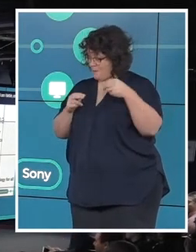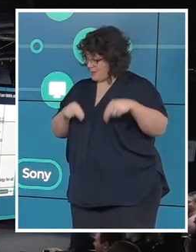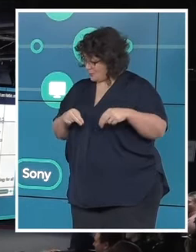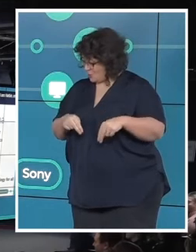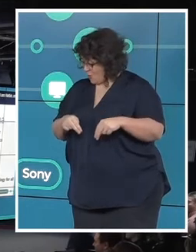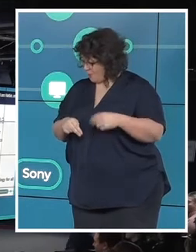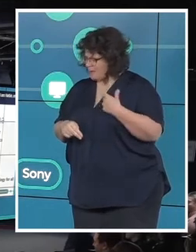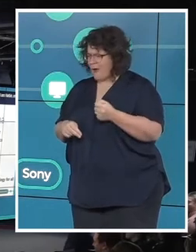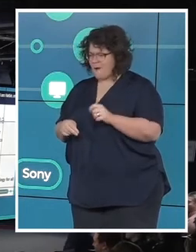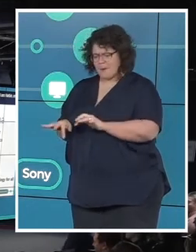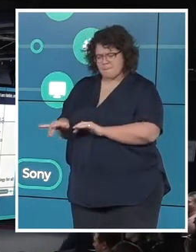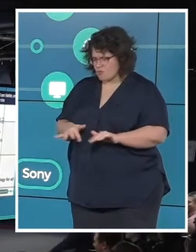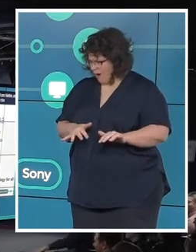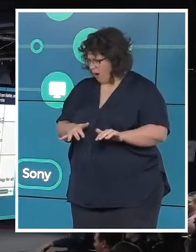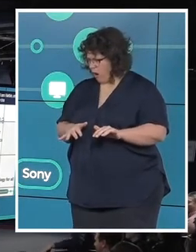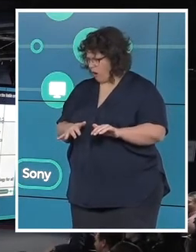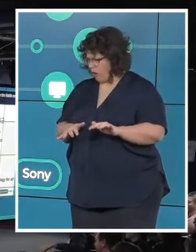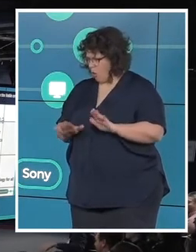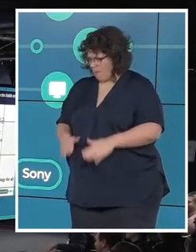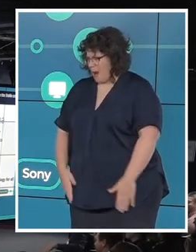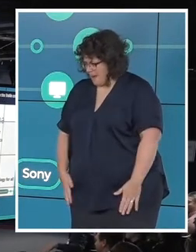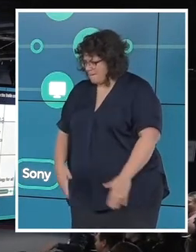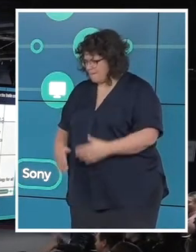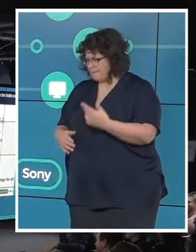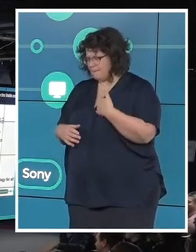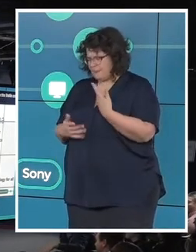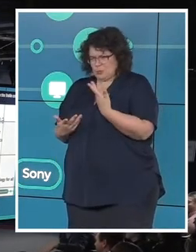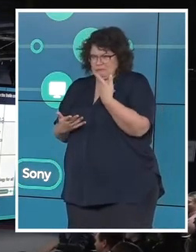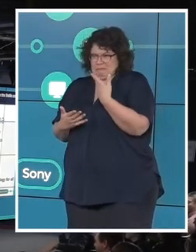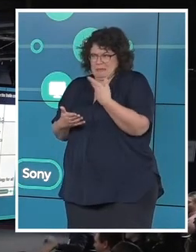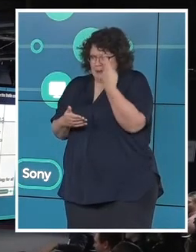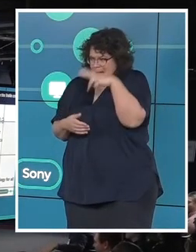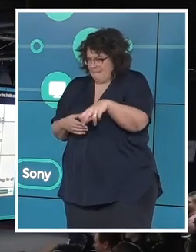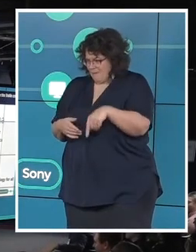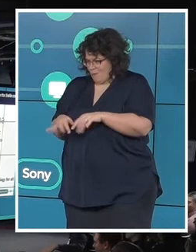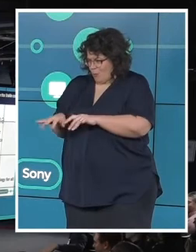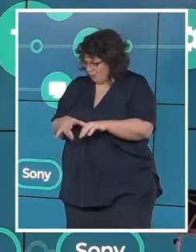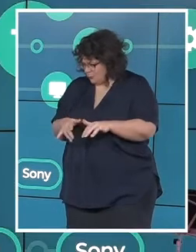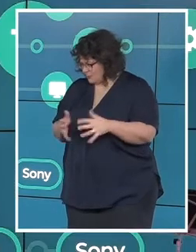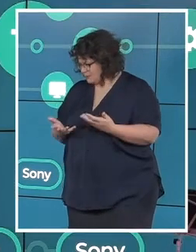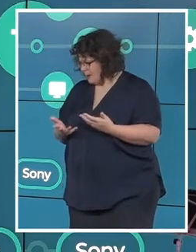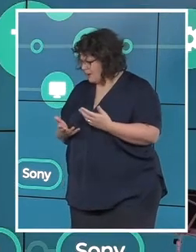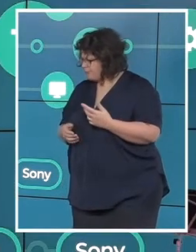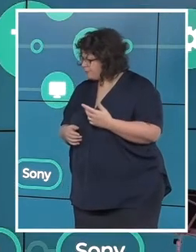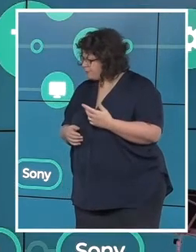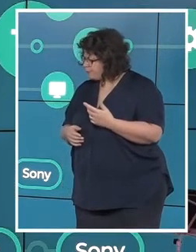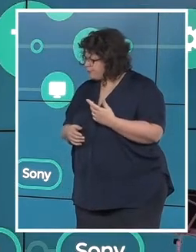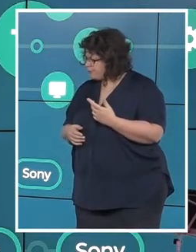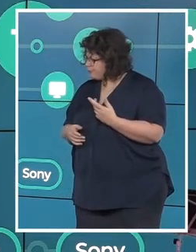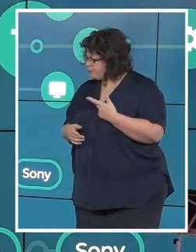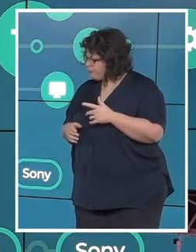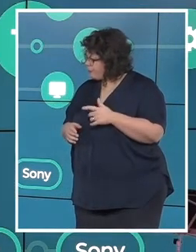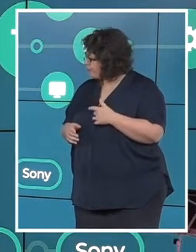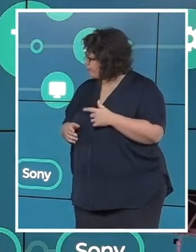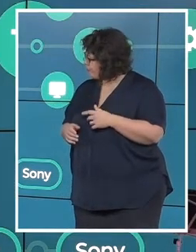With the way it works, I'll hold it up. There are Braille dots on the bottom, and I run my fingers over the dots